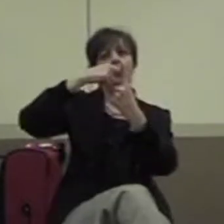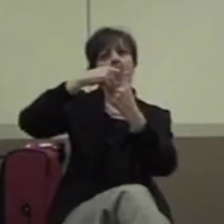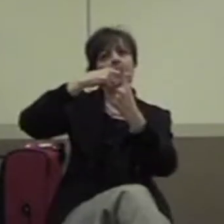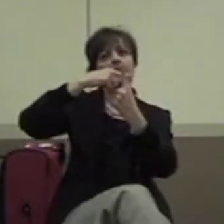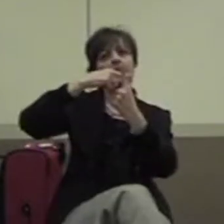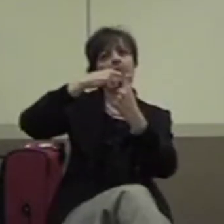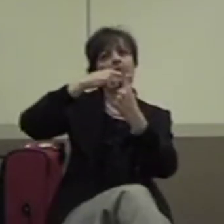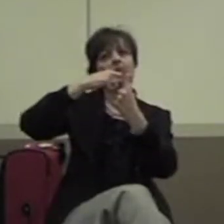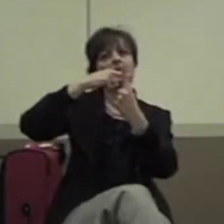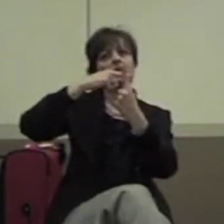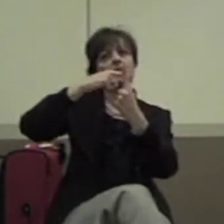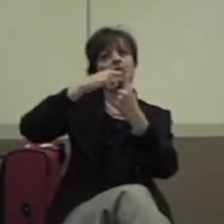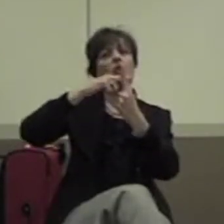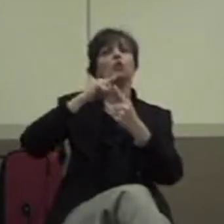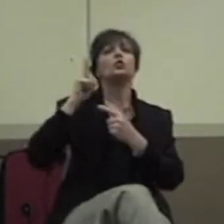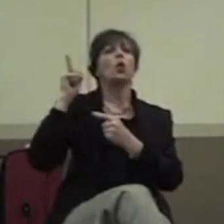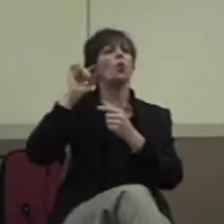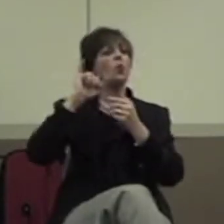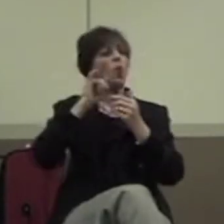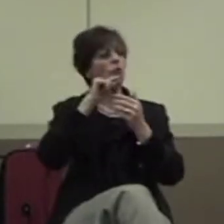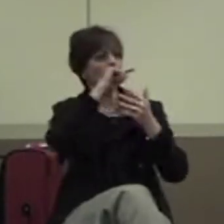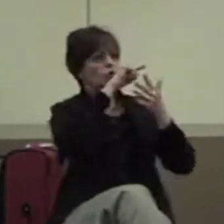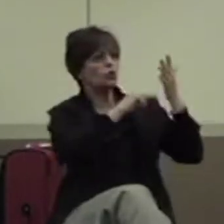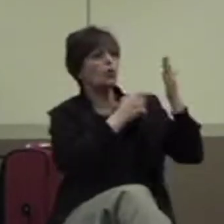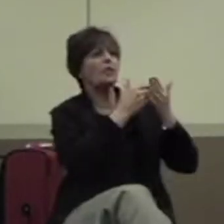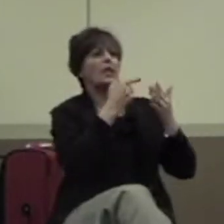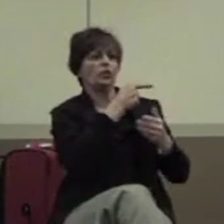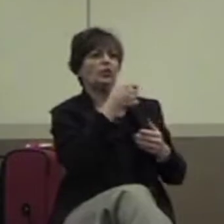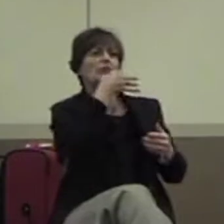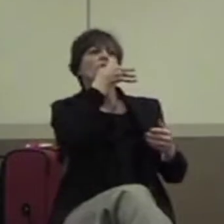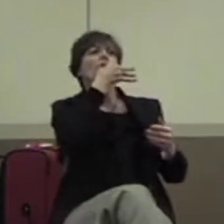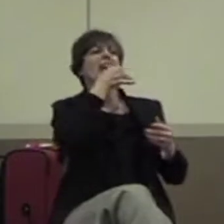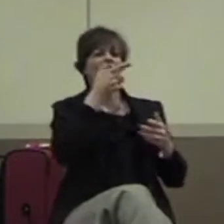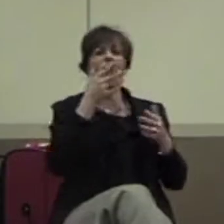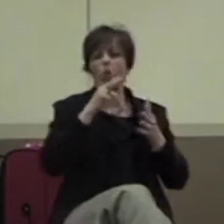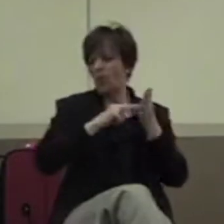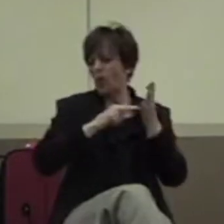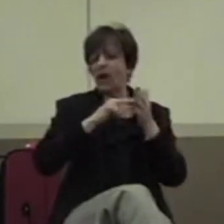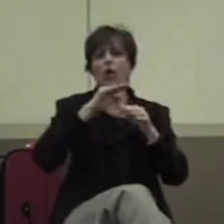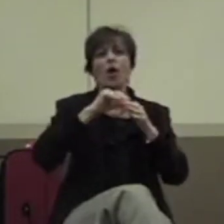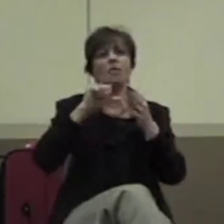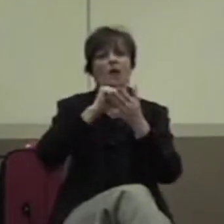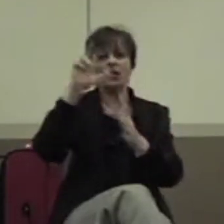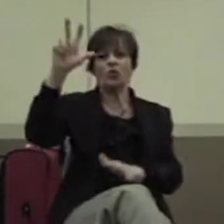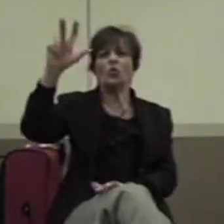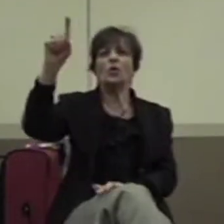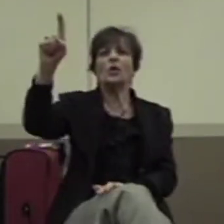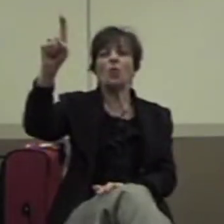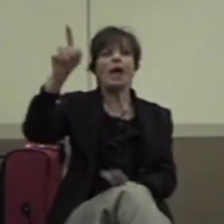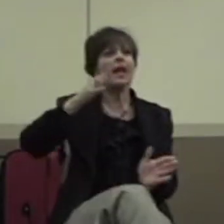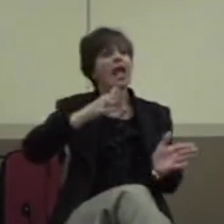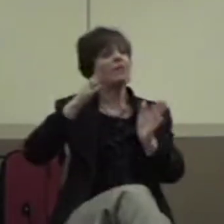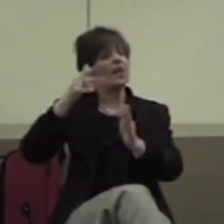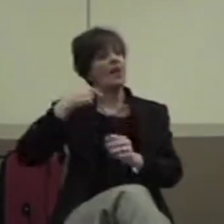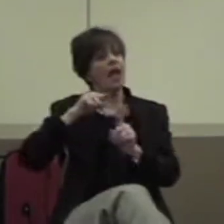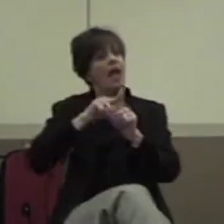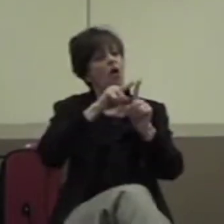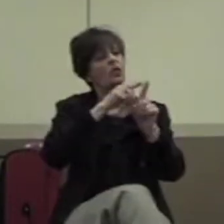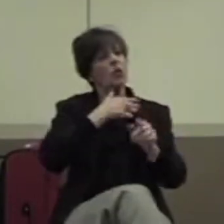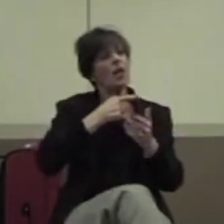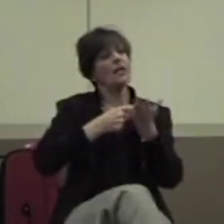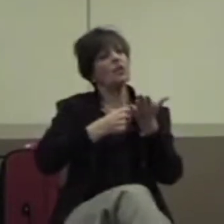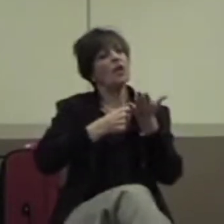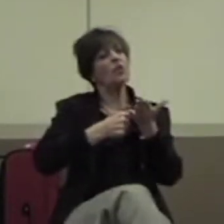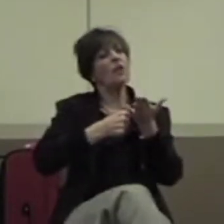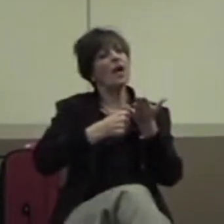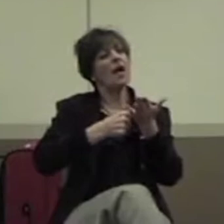So these are the things that Richie is very good at, and those are also, you already read that on page 31. And then I also